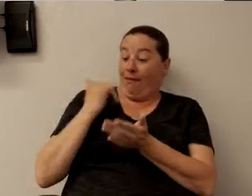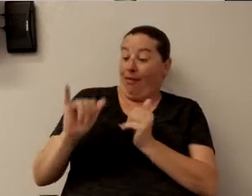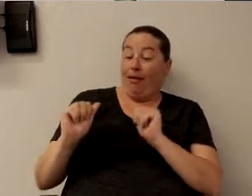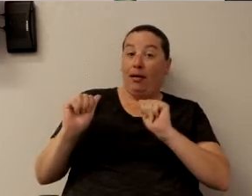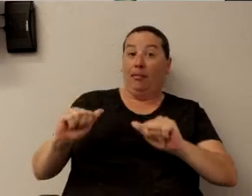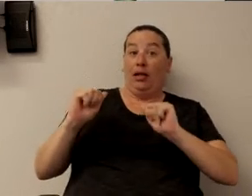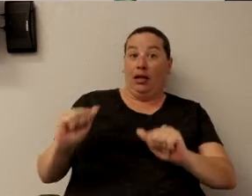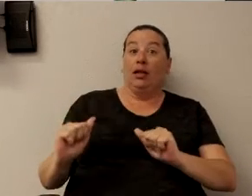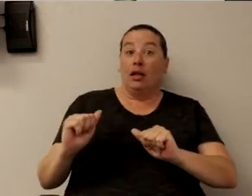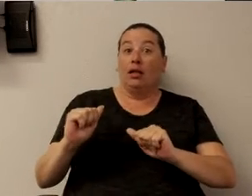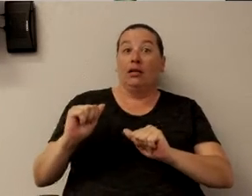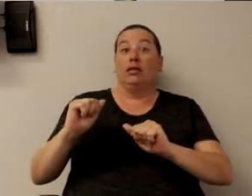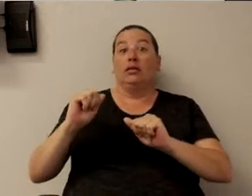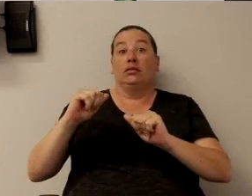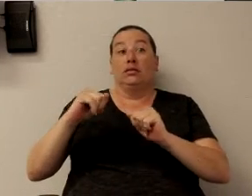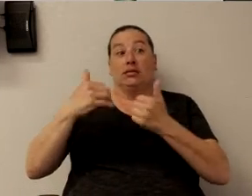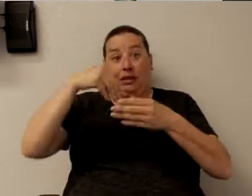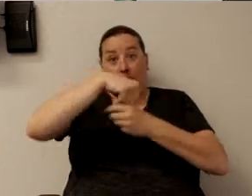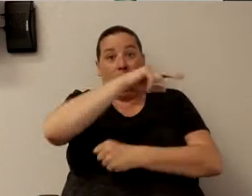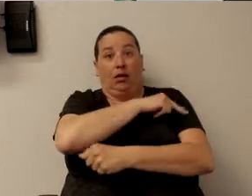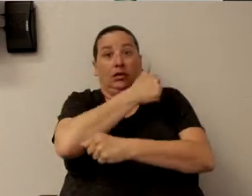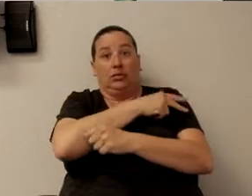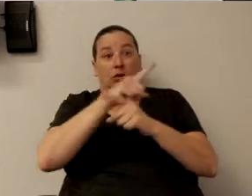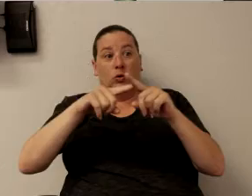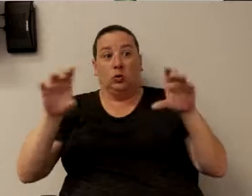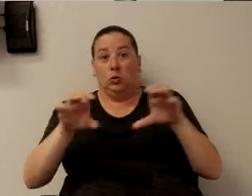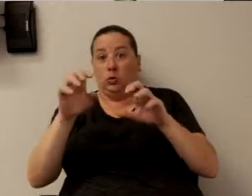do immediate testing,